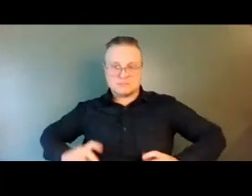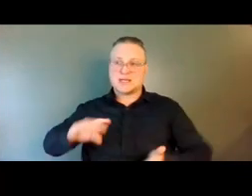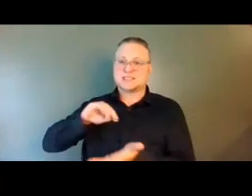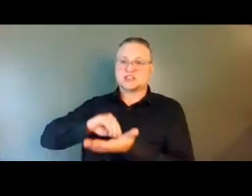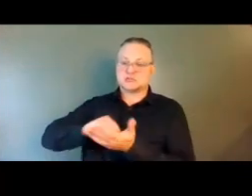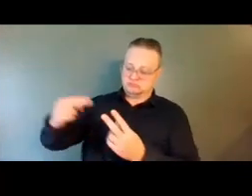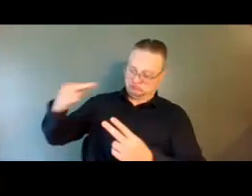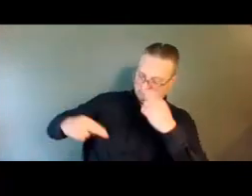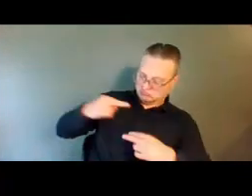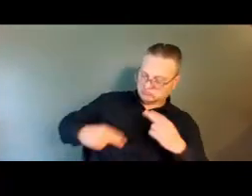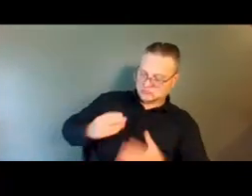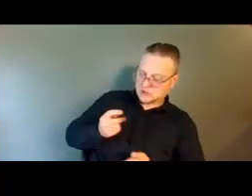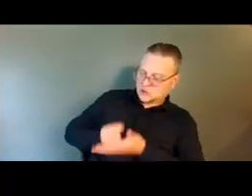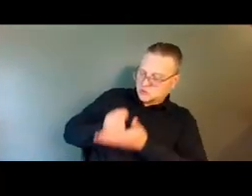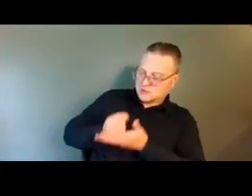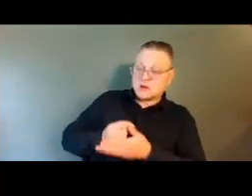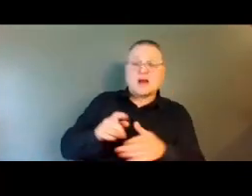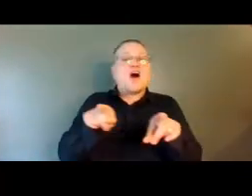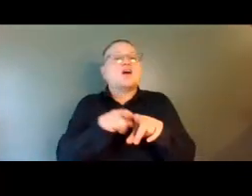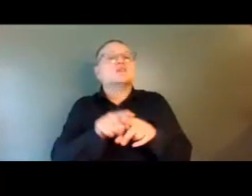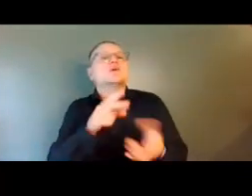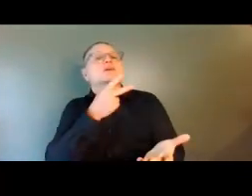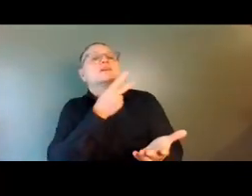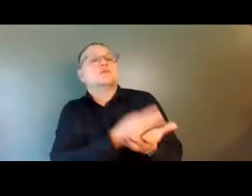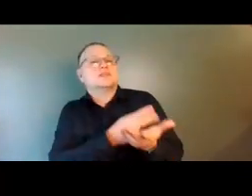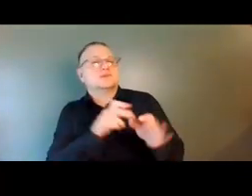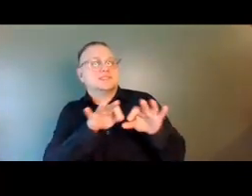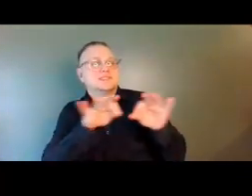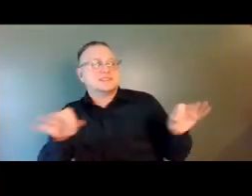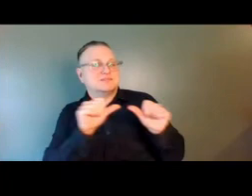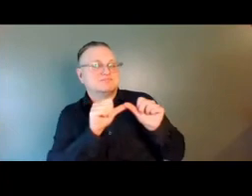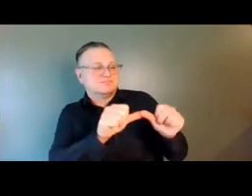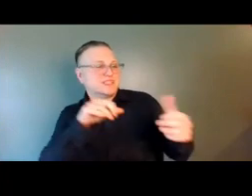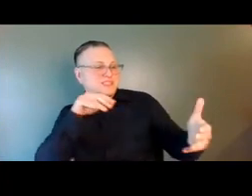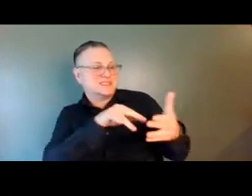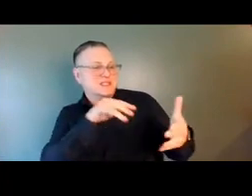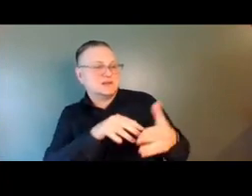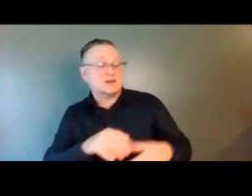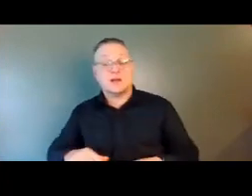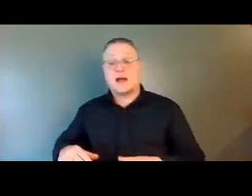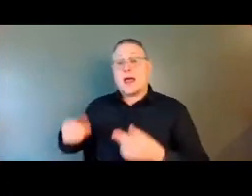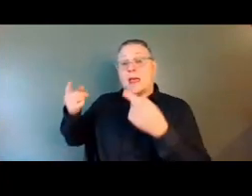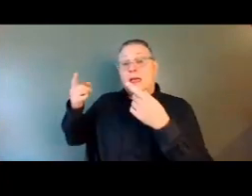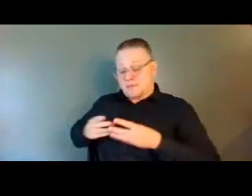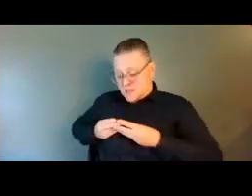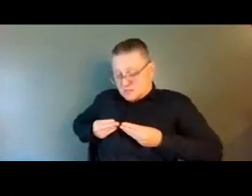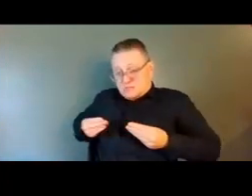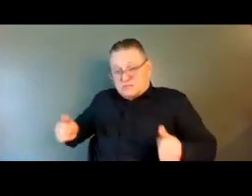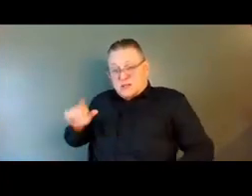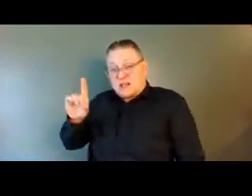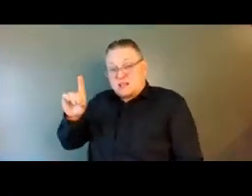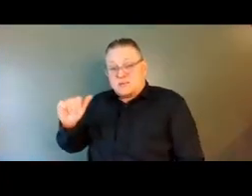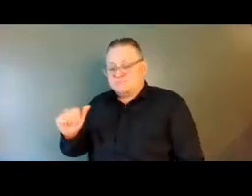studies. So there was no treatment to help cure my disabilities. I have always been